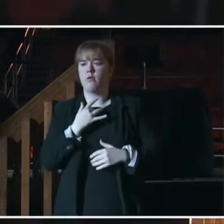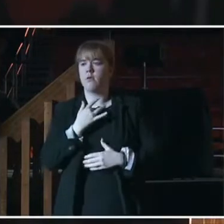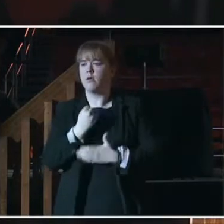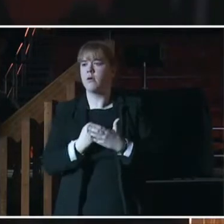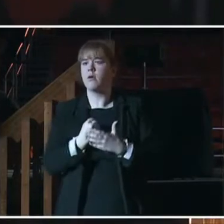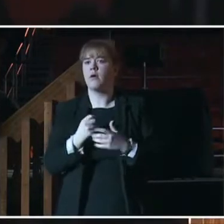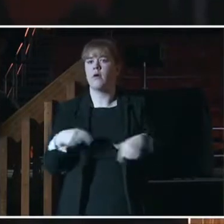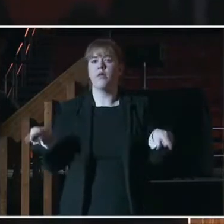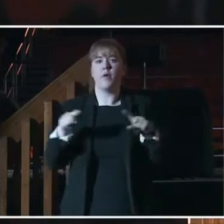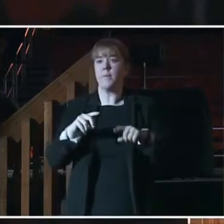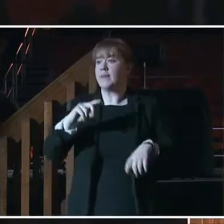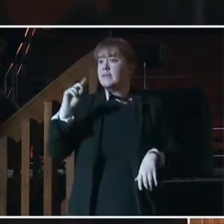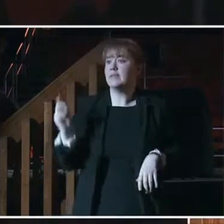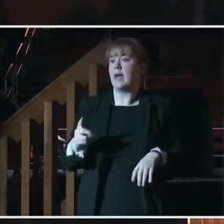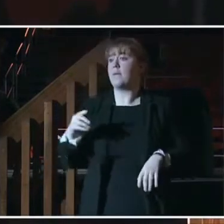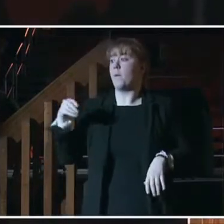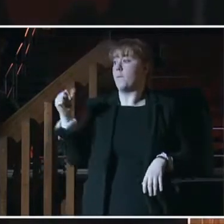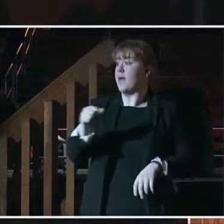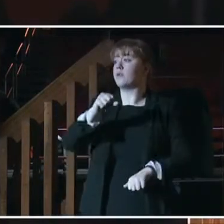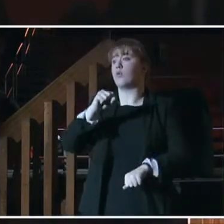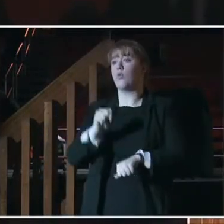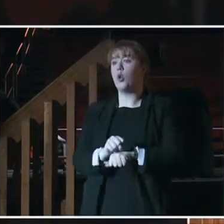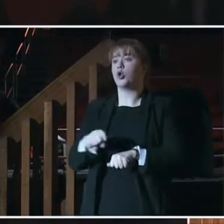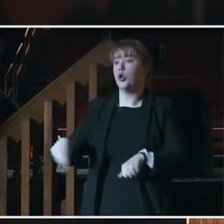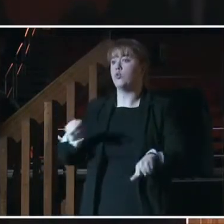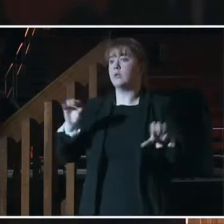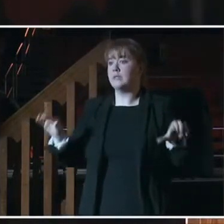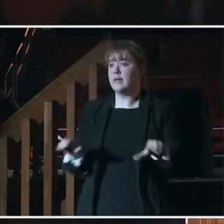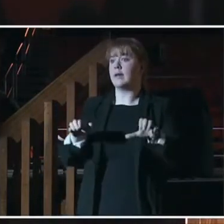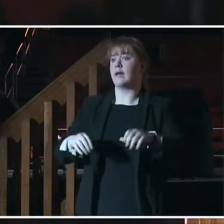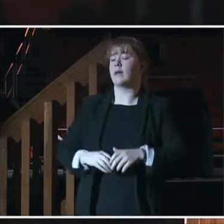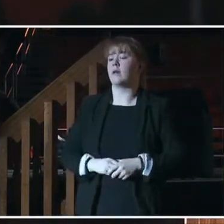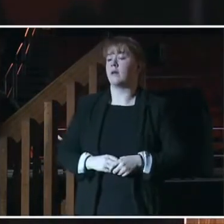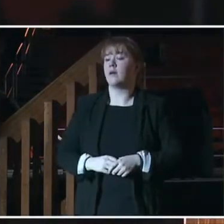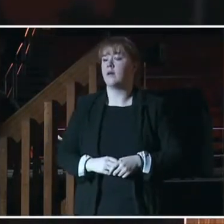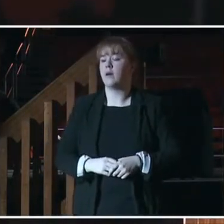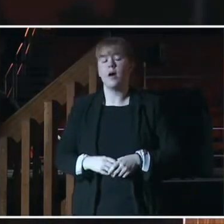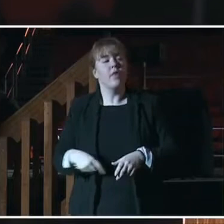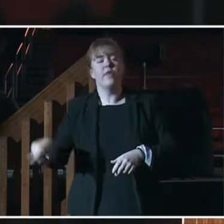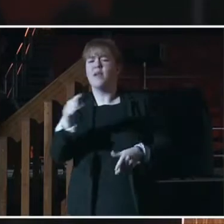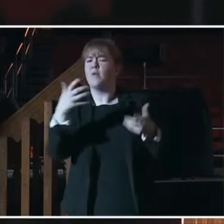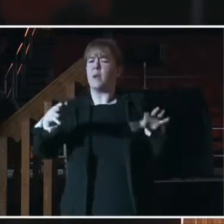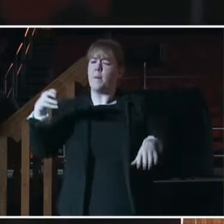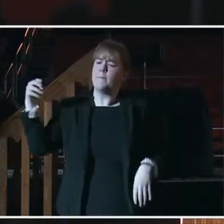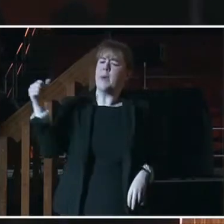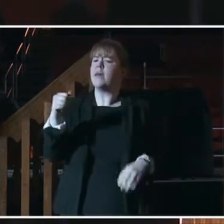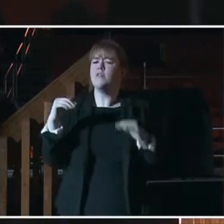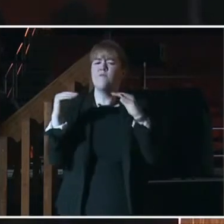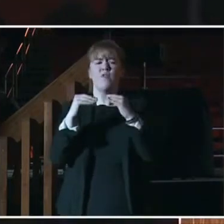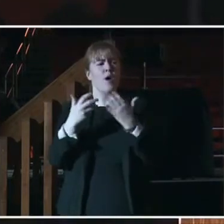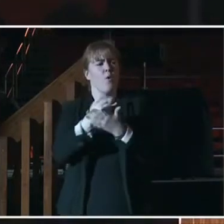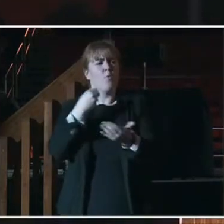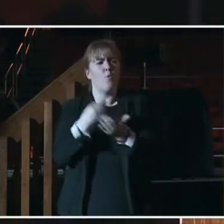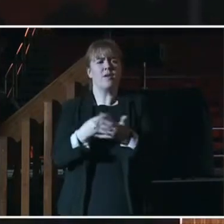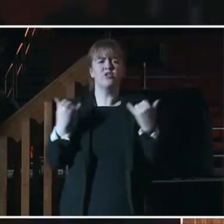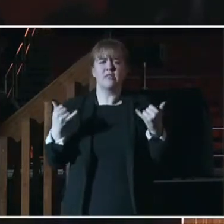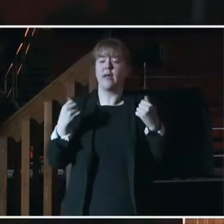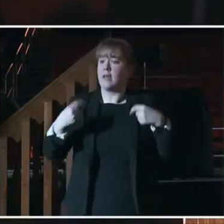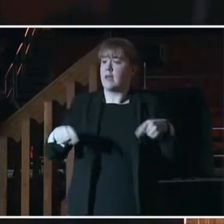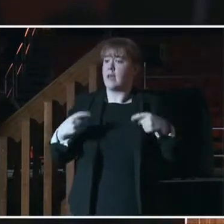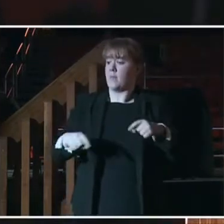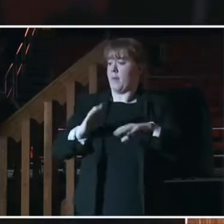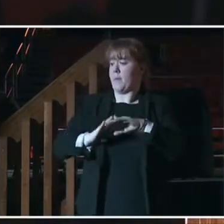Because they'll be damned if they pay you for some work you did. They don't even want to pay you fair wages now. There's arguments about the